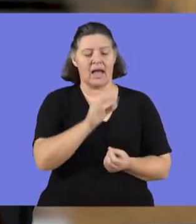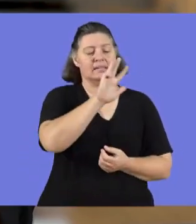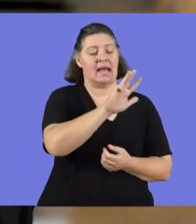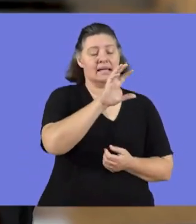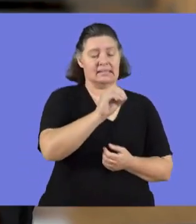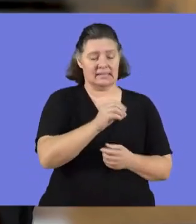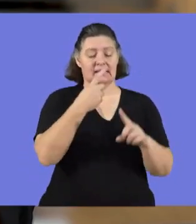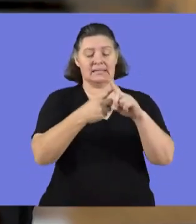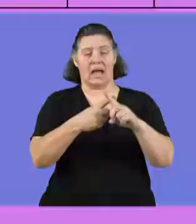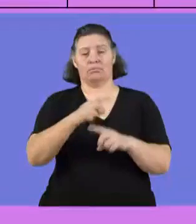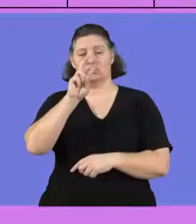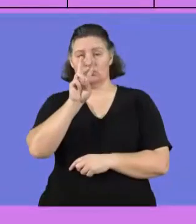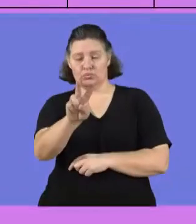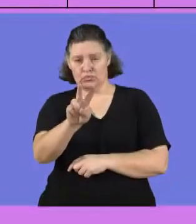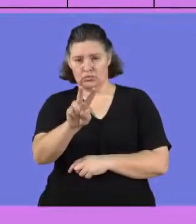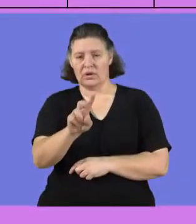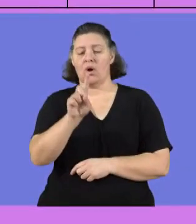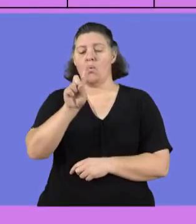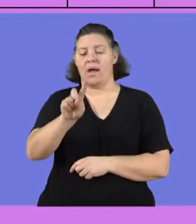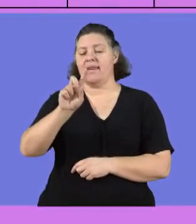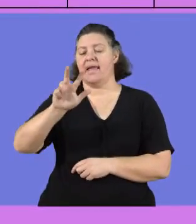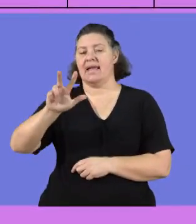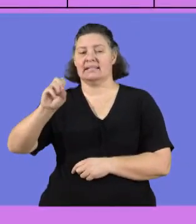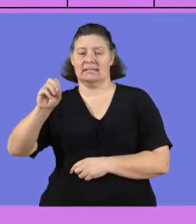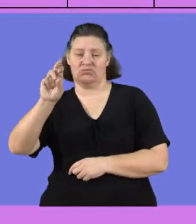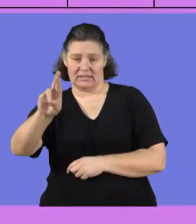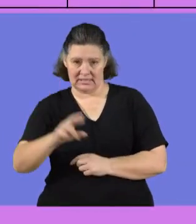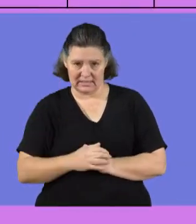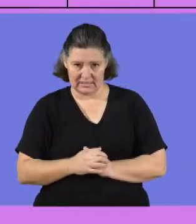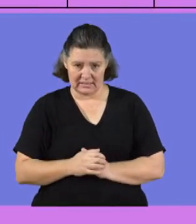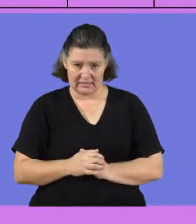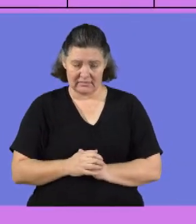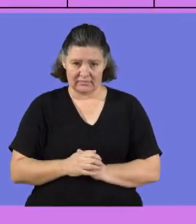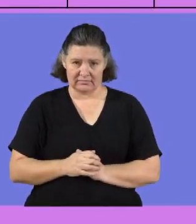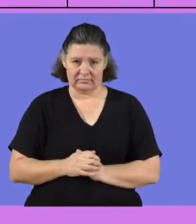multiply together? It's 90 rand multiplied by 2, which gives us